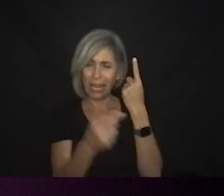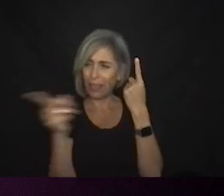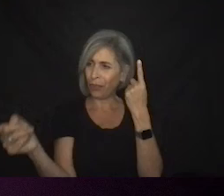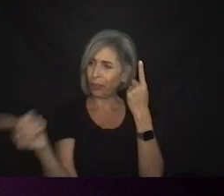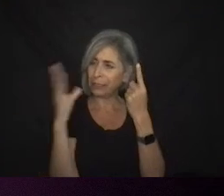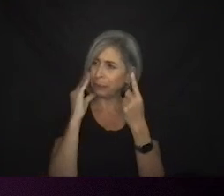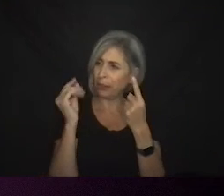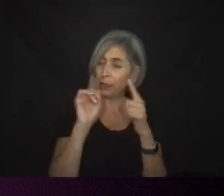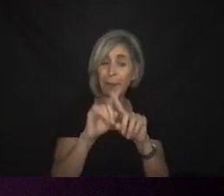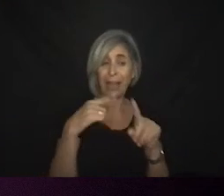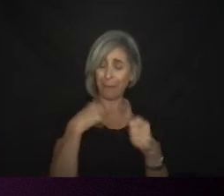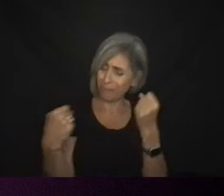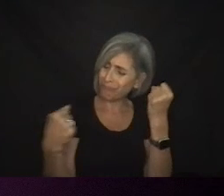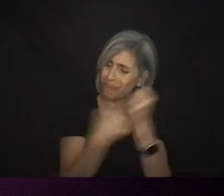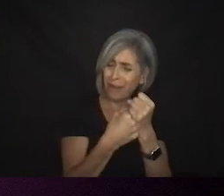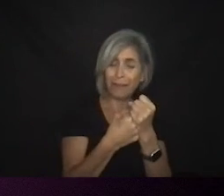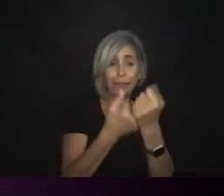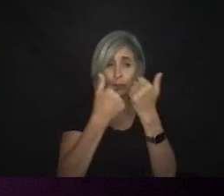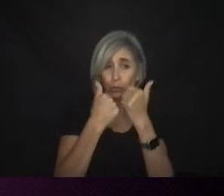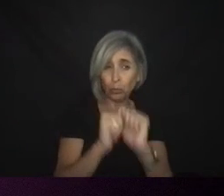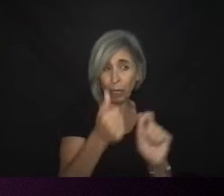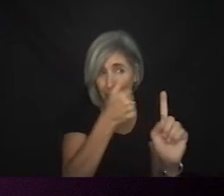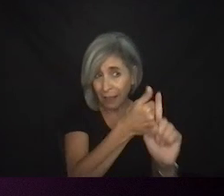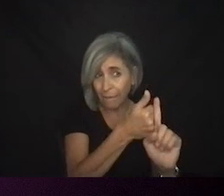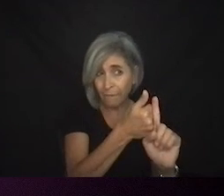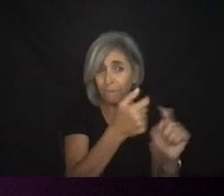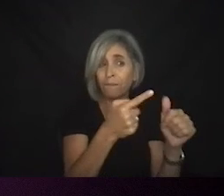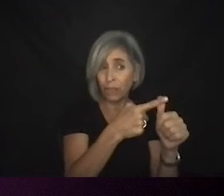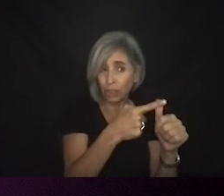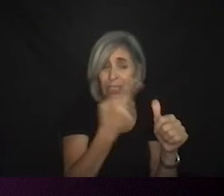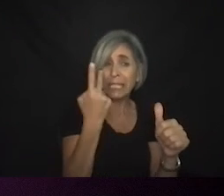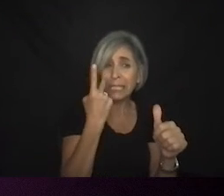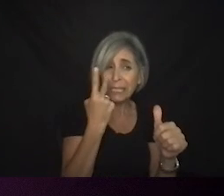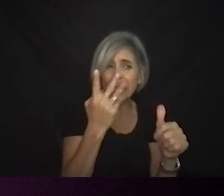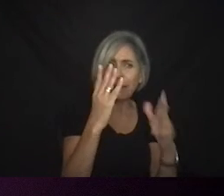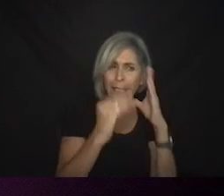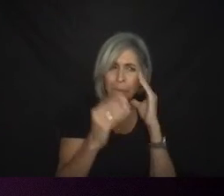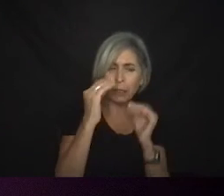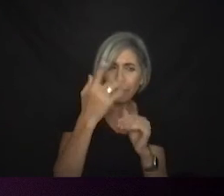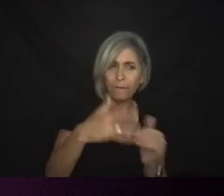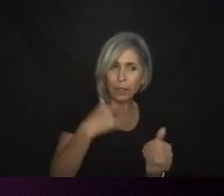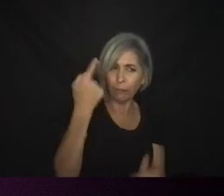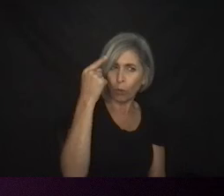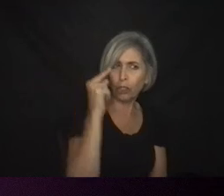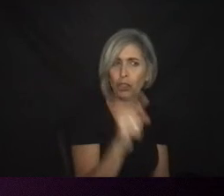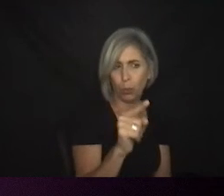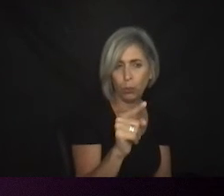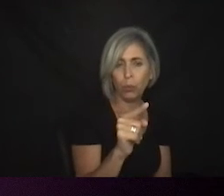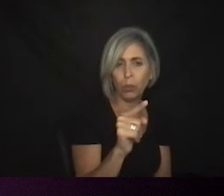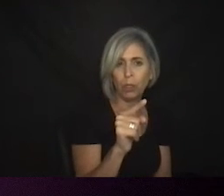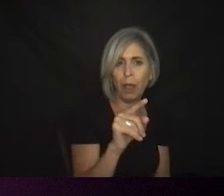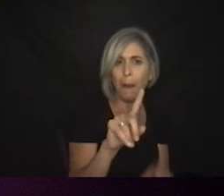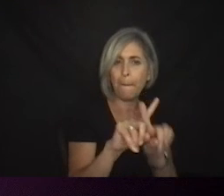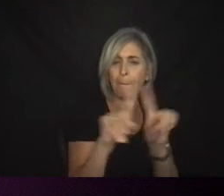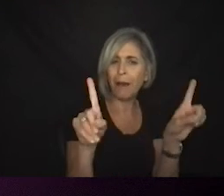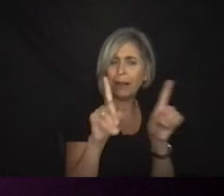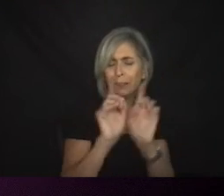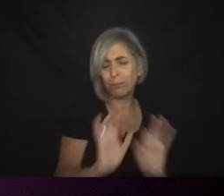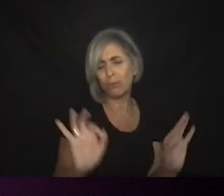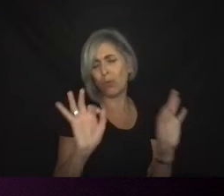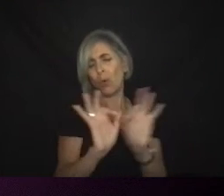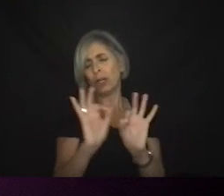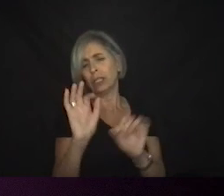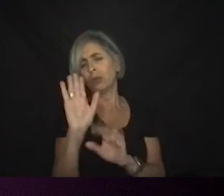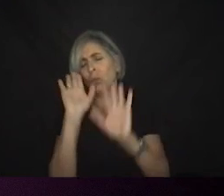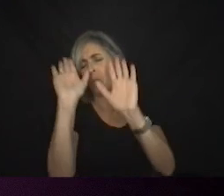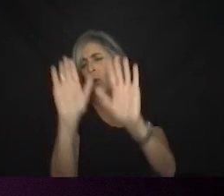But I'm a big advocate for like trying it out yourself and seeing how the experience feels. But there's also really great tools that